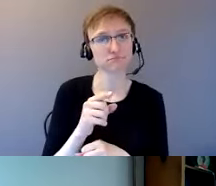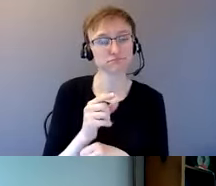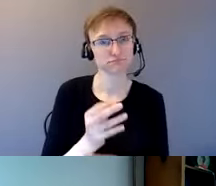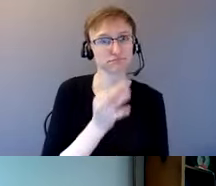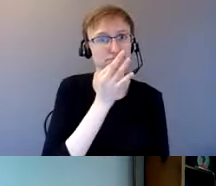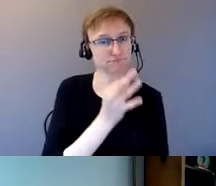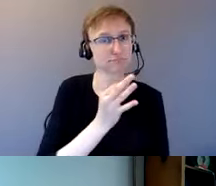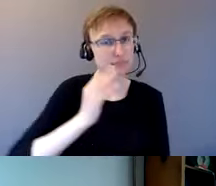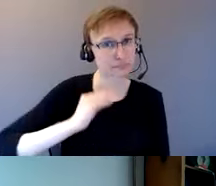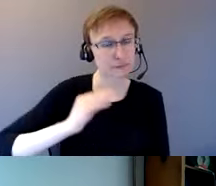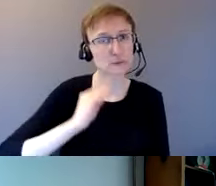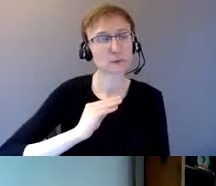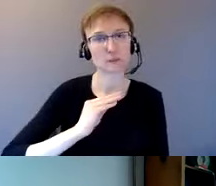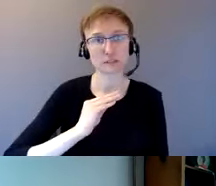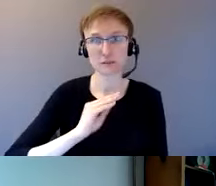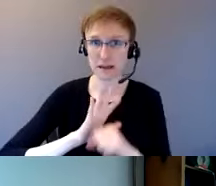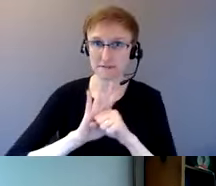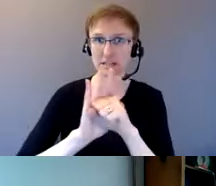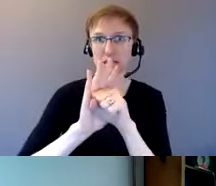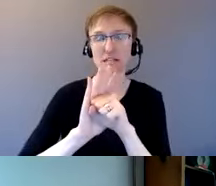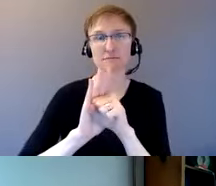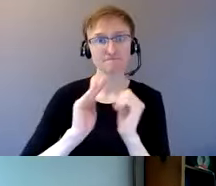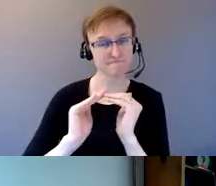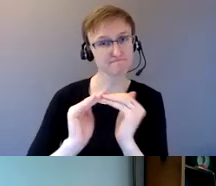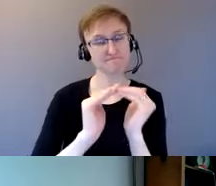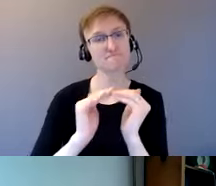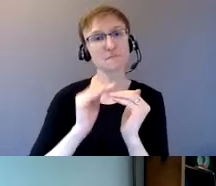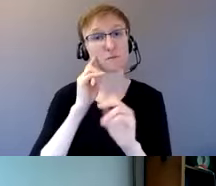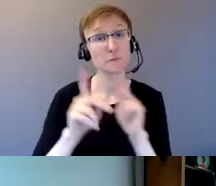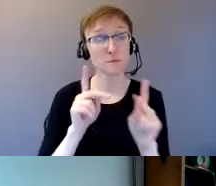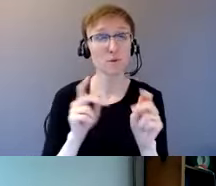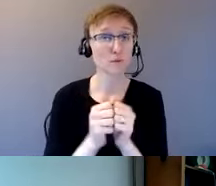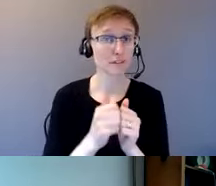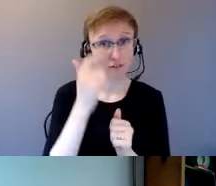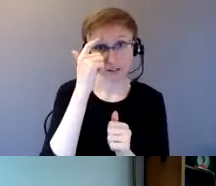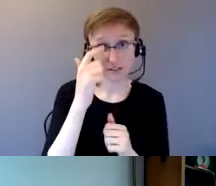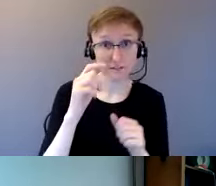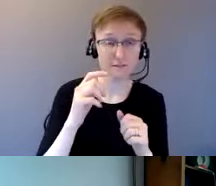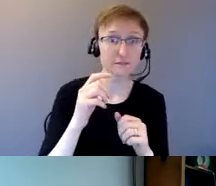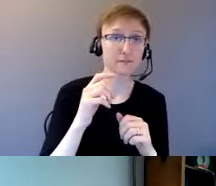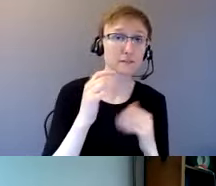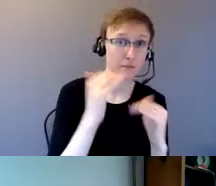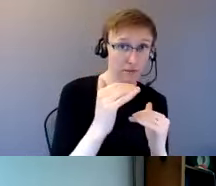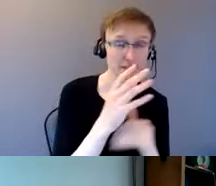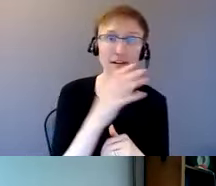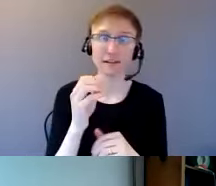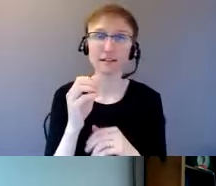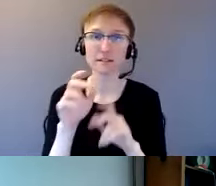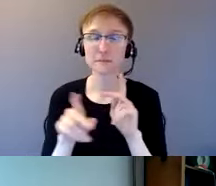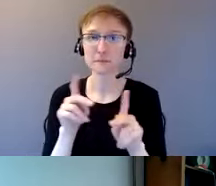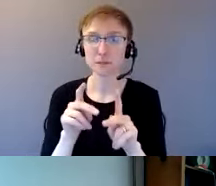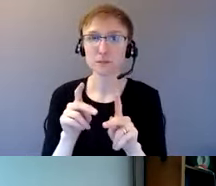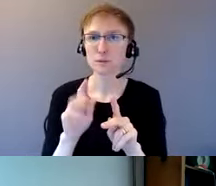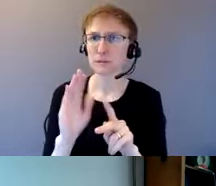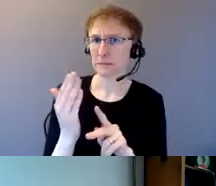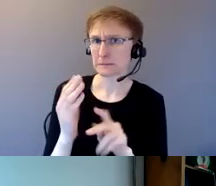fair advocate for people with cognitive impairments and those who are vulnerable to elder abuse. She is also a valuable member